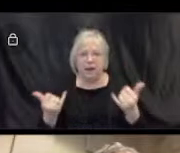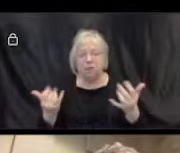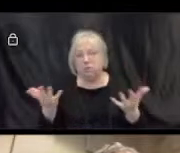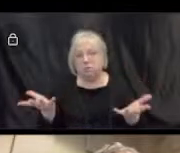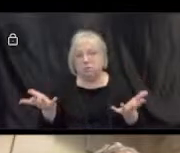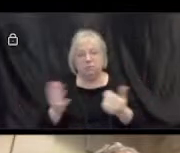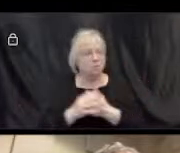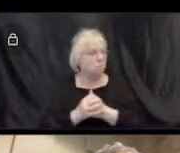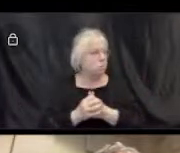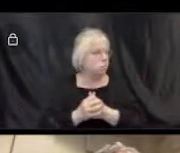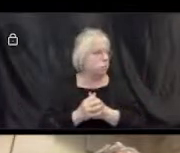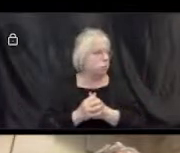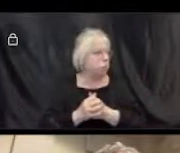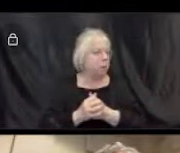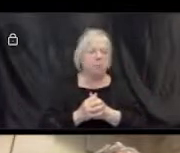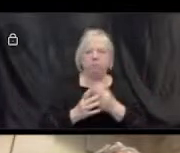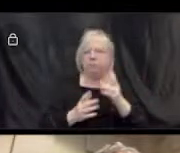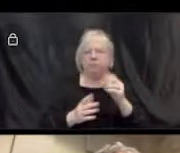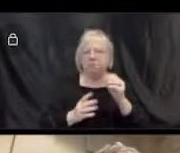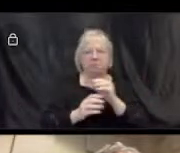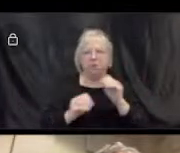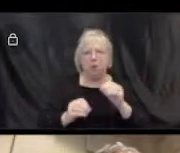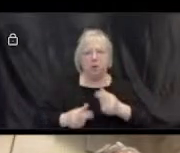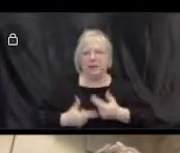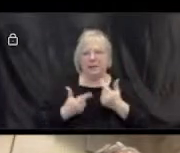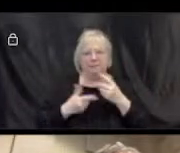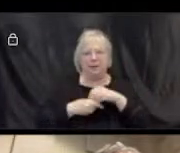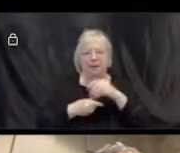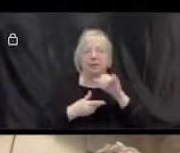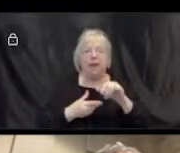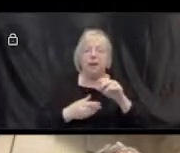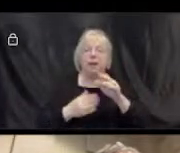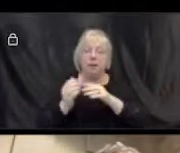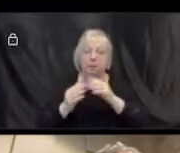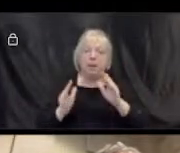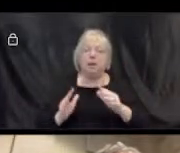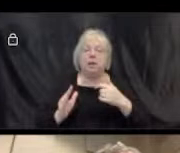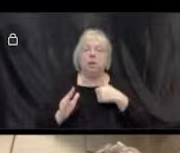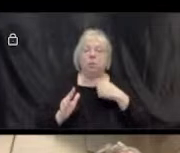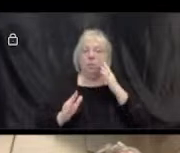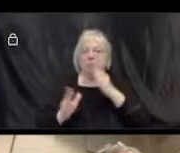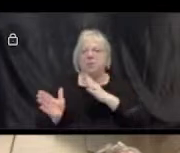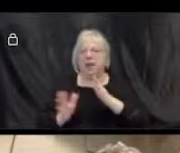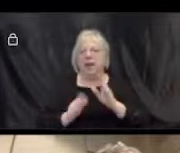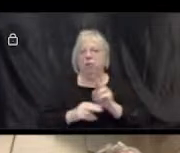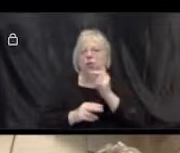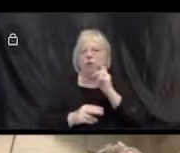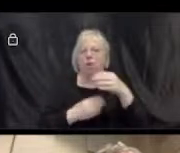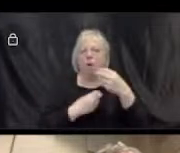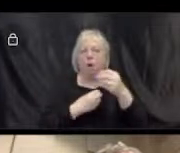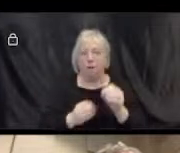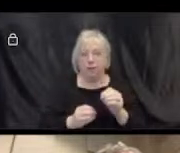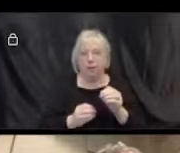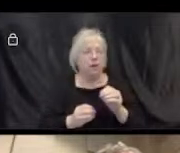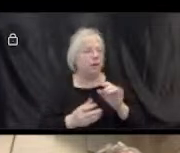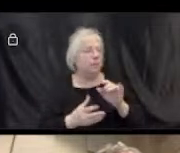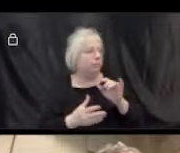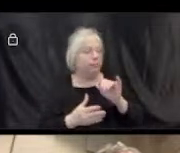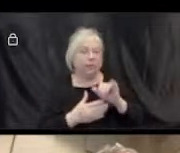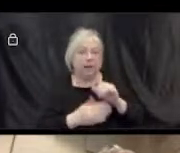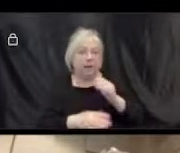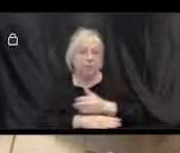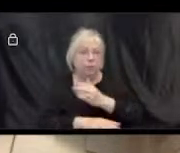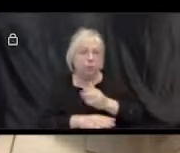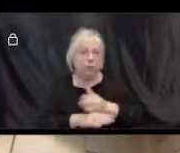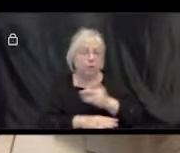lived in? No, it's not being used. We're going to use the building as the office. And is that the improvement you're saying